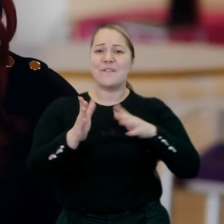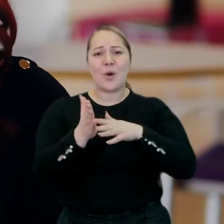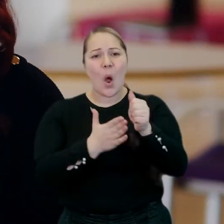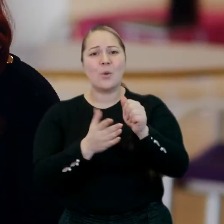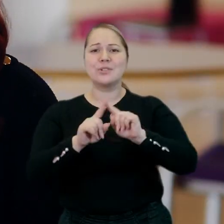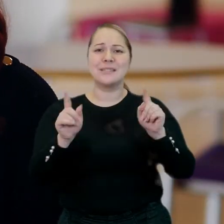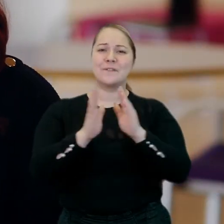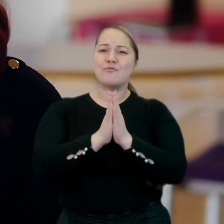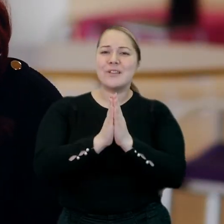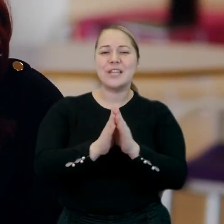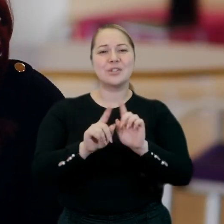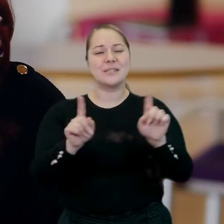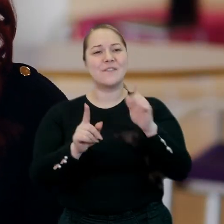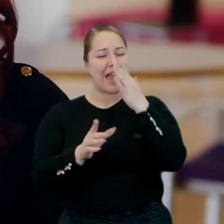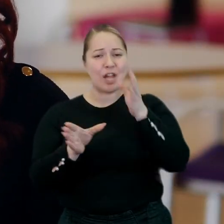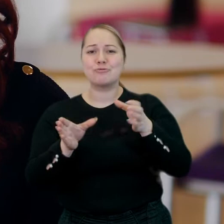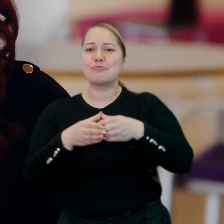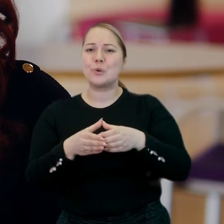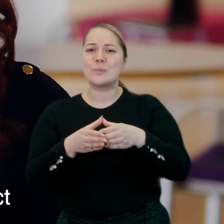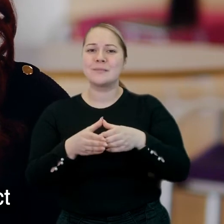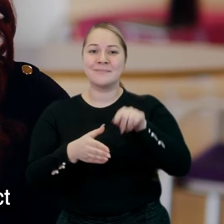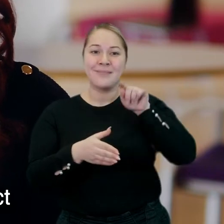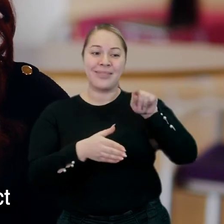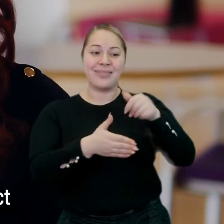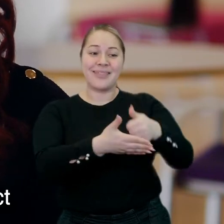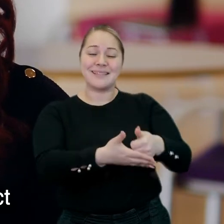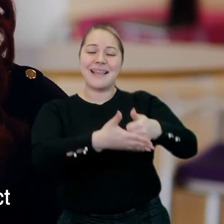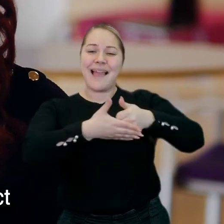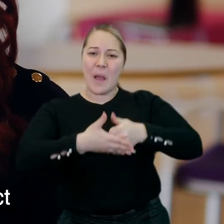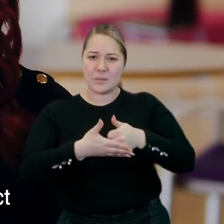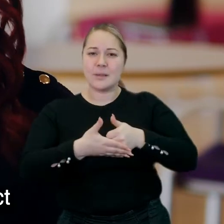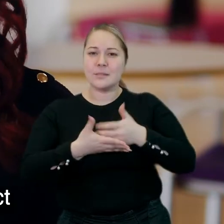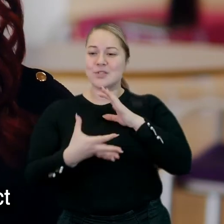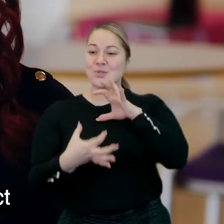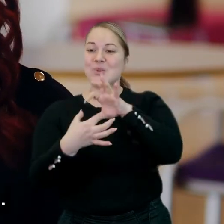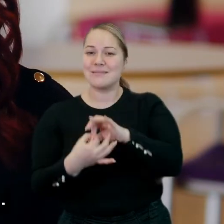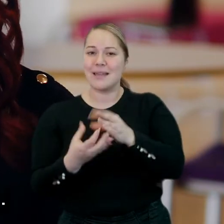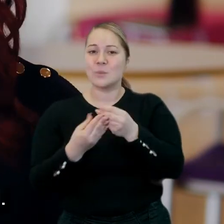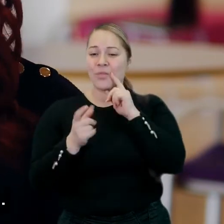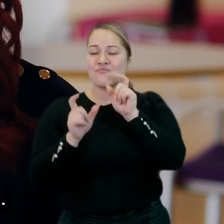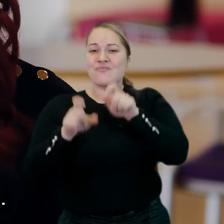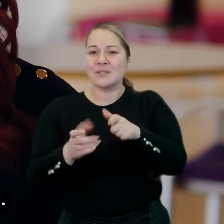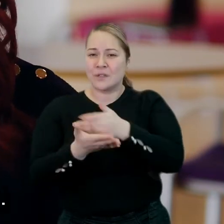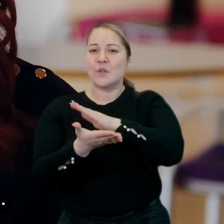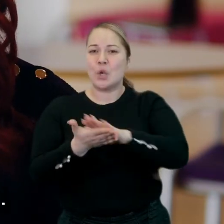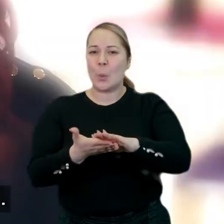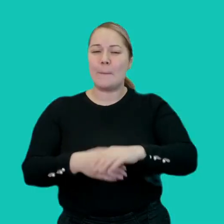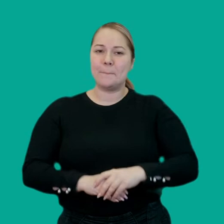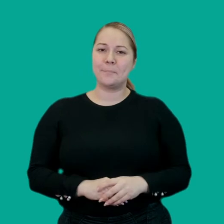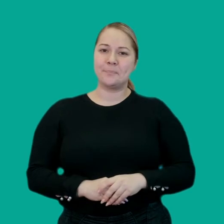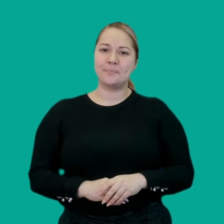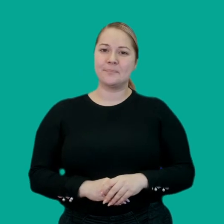cultures, different religions, different age groups, and I think that really helps us connect with the residents of Newham as